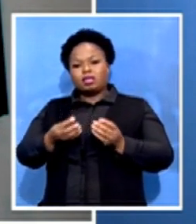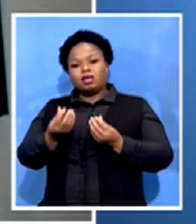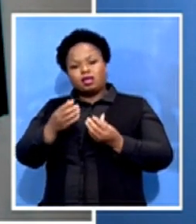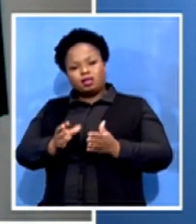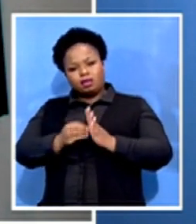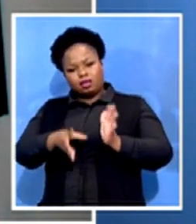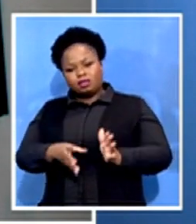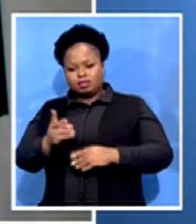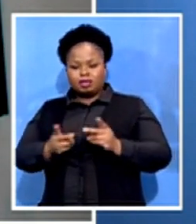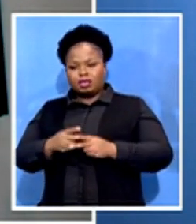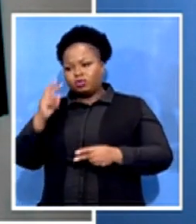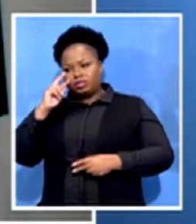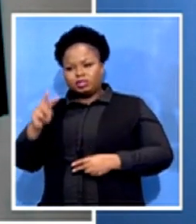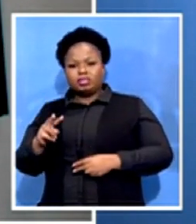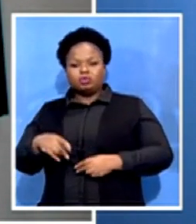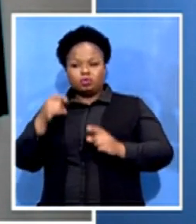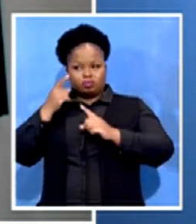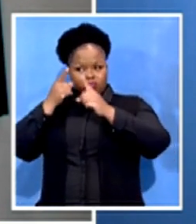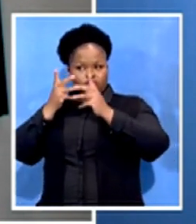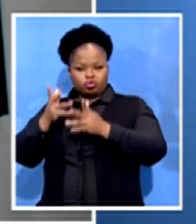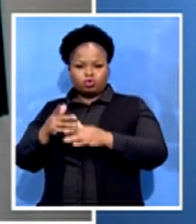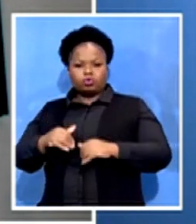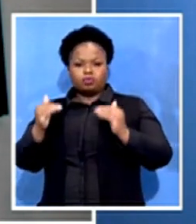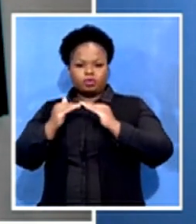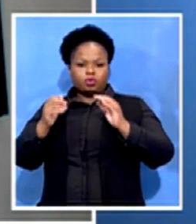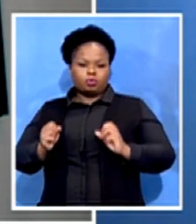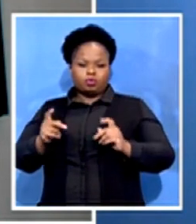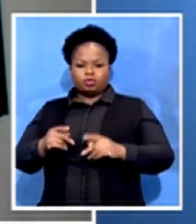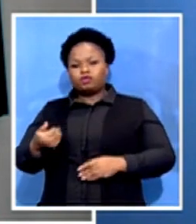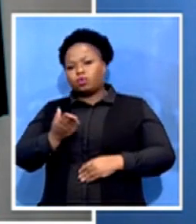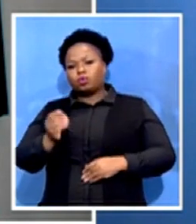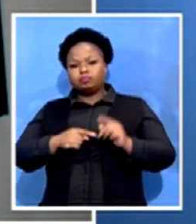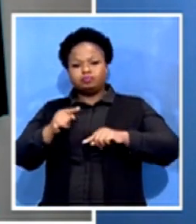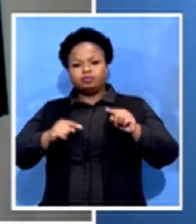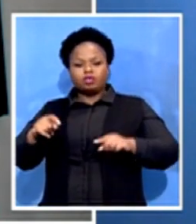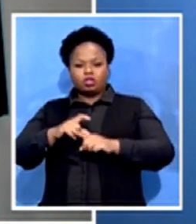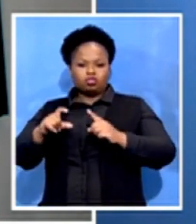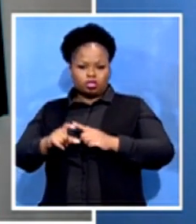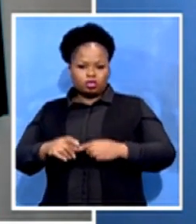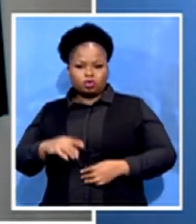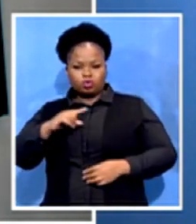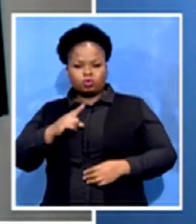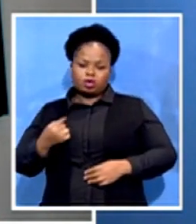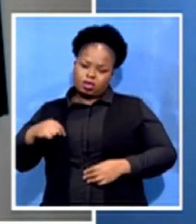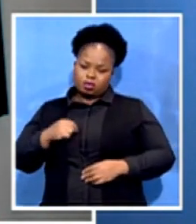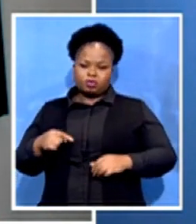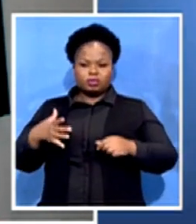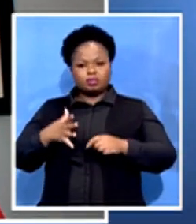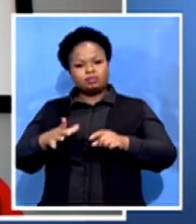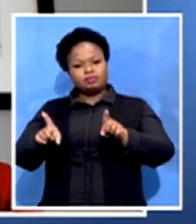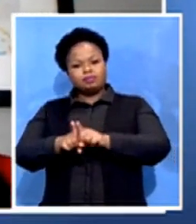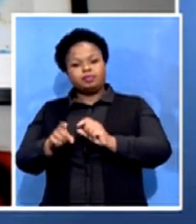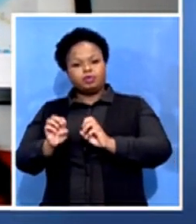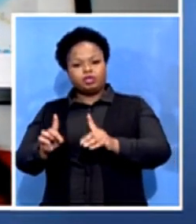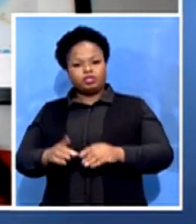is equal opportunity for all diverse cultures to get the same education. So one would download this app and